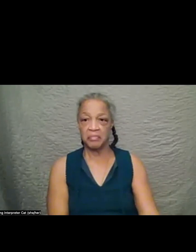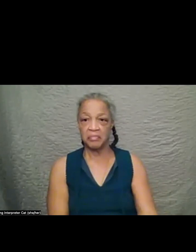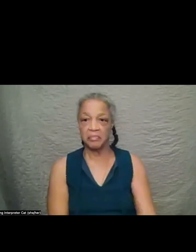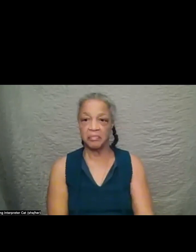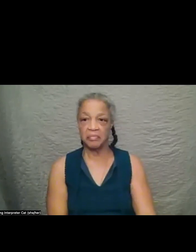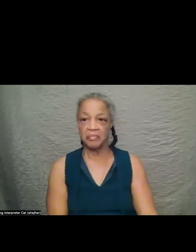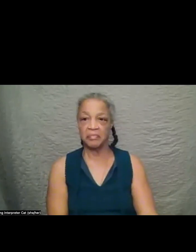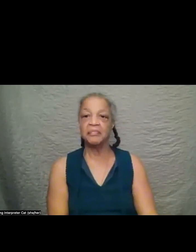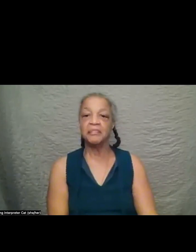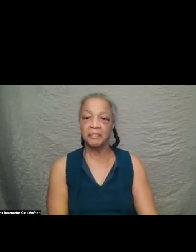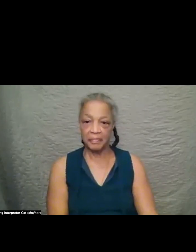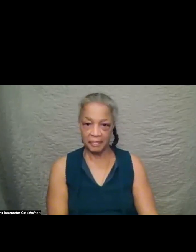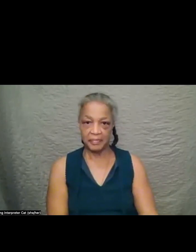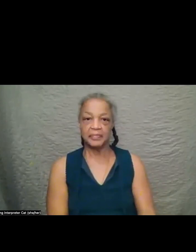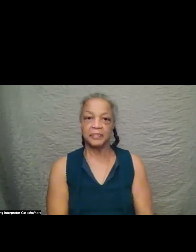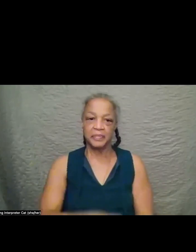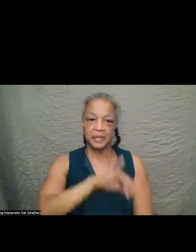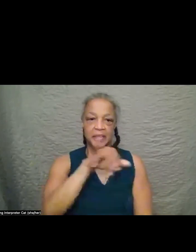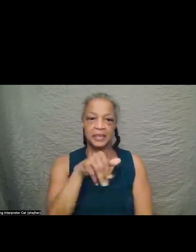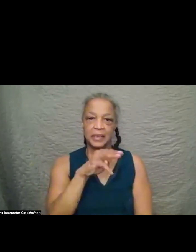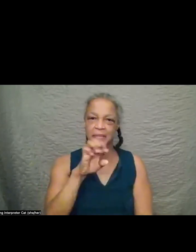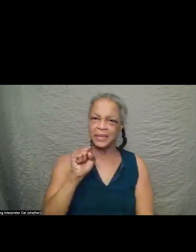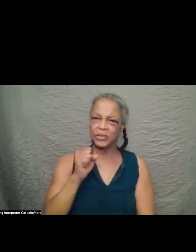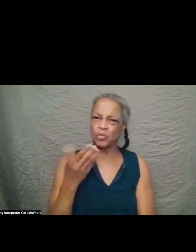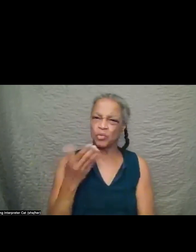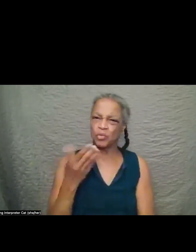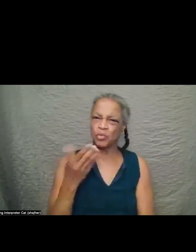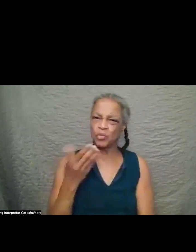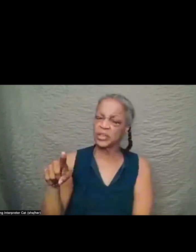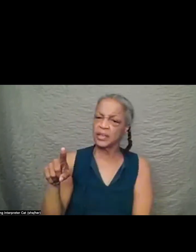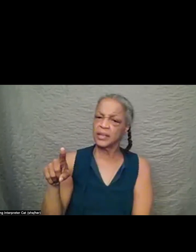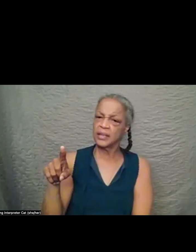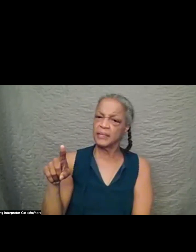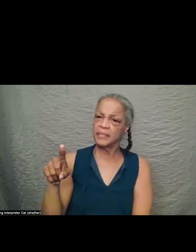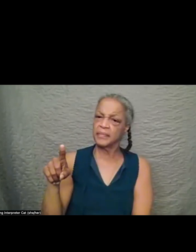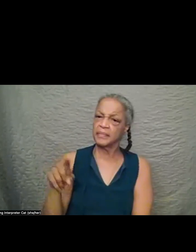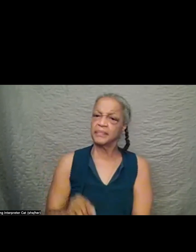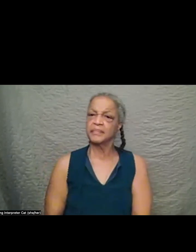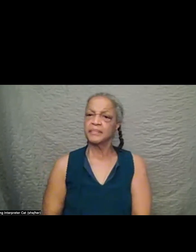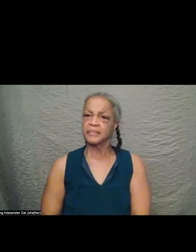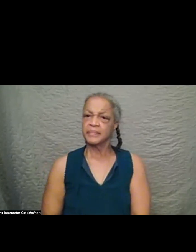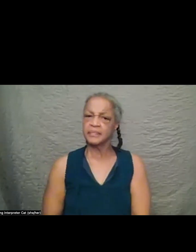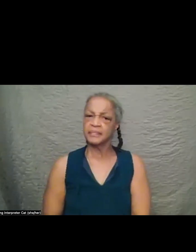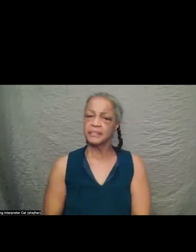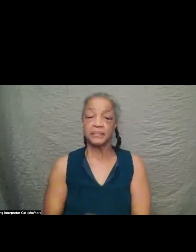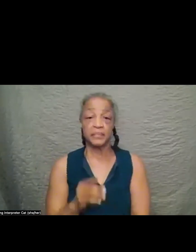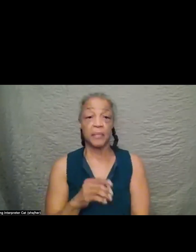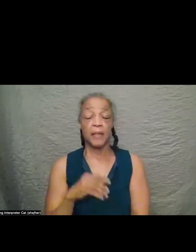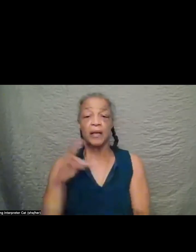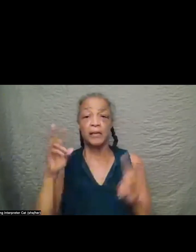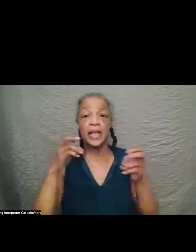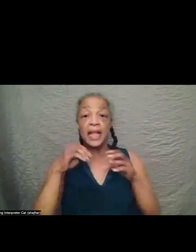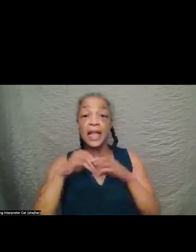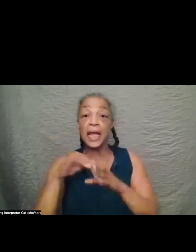Okay. Could you repeat it? Sorry. Yeah. So the question is, in a way, can we say